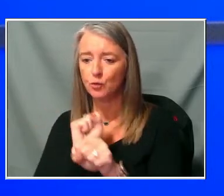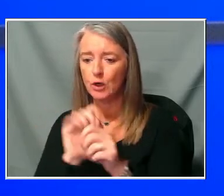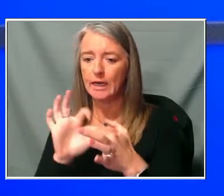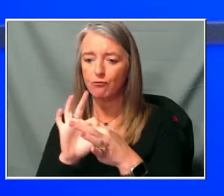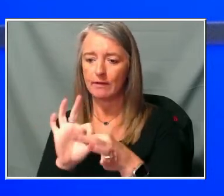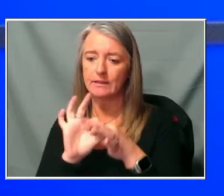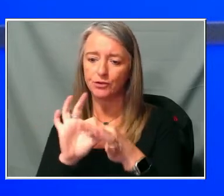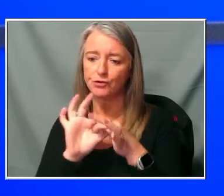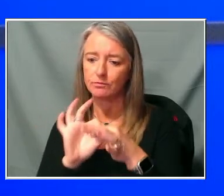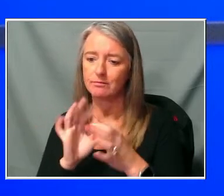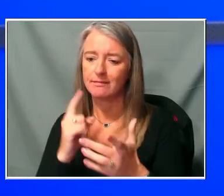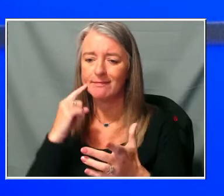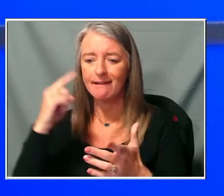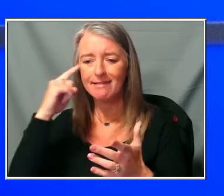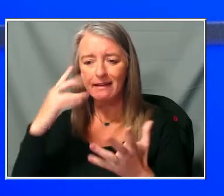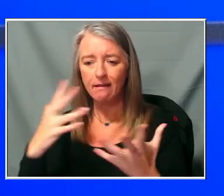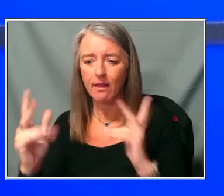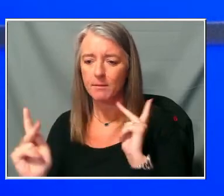a lot of people have that